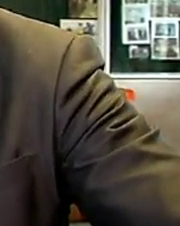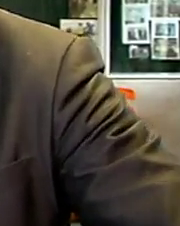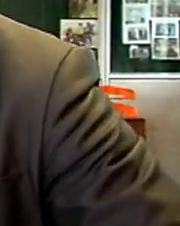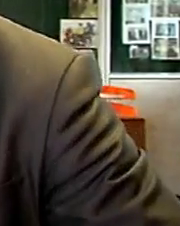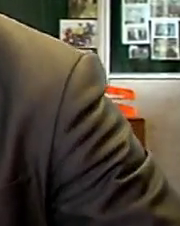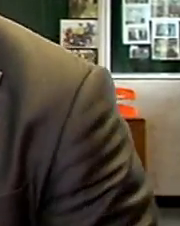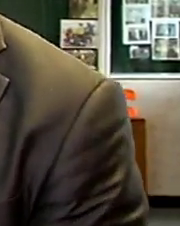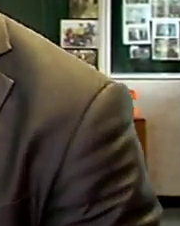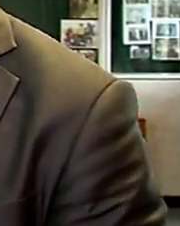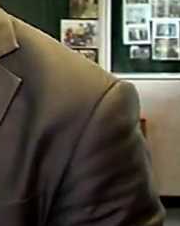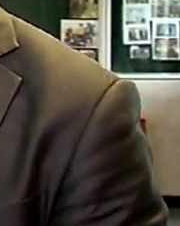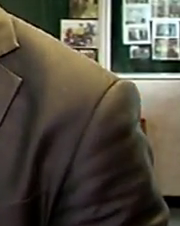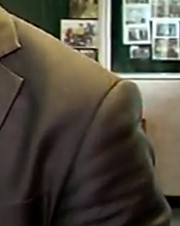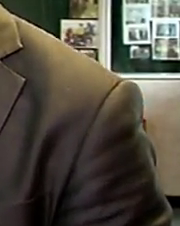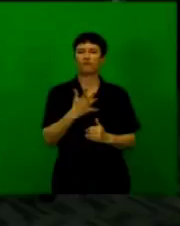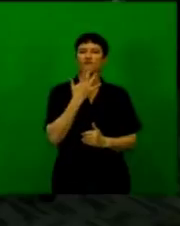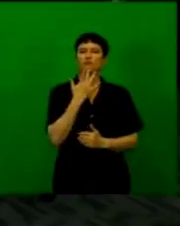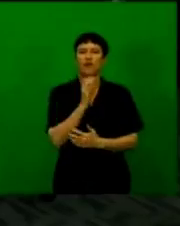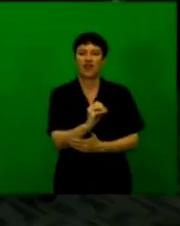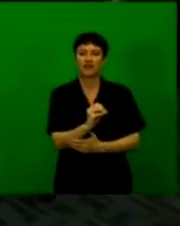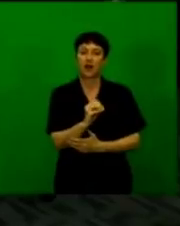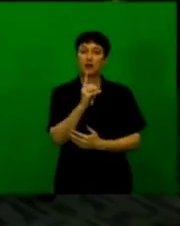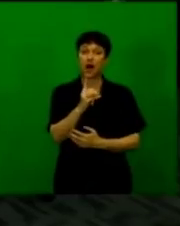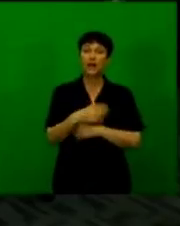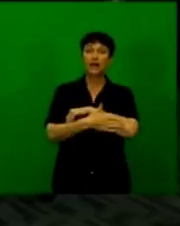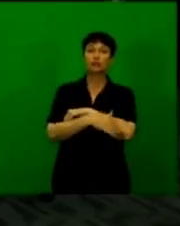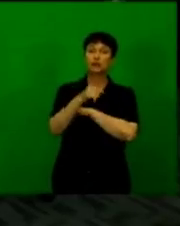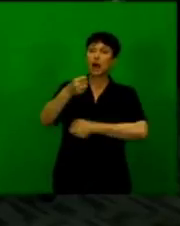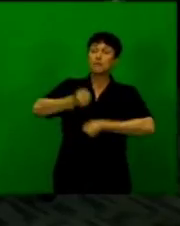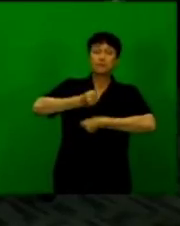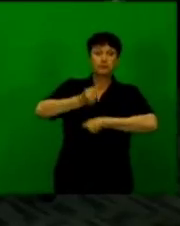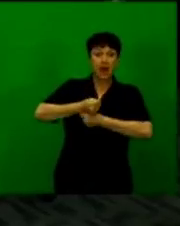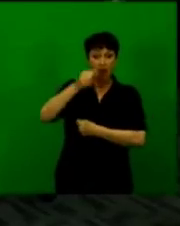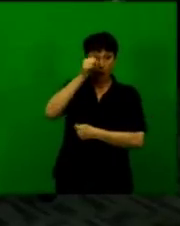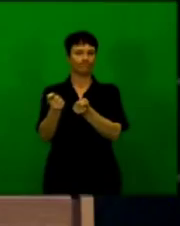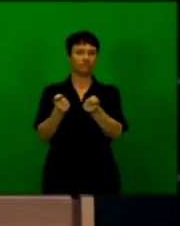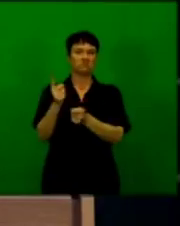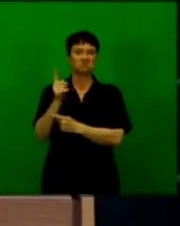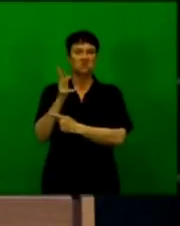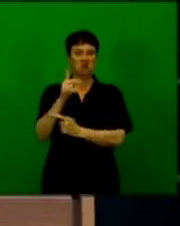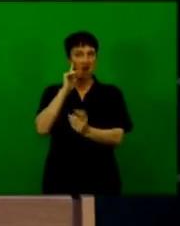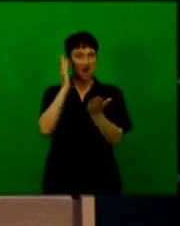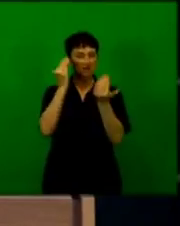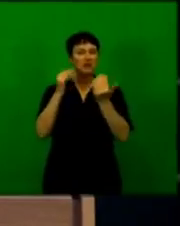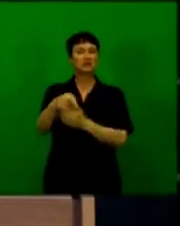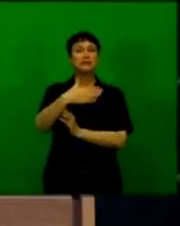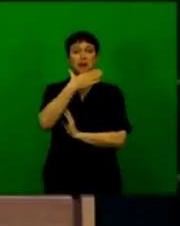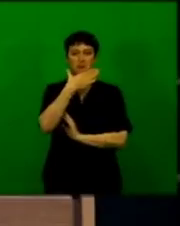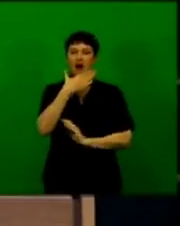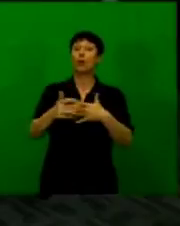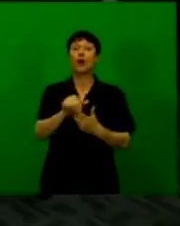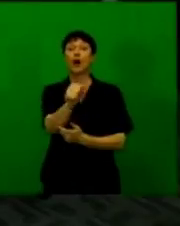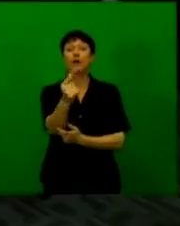they put together in October budget. With the cost of borrowing for SA Inc. on the rise and the Reserve Bank now